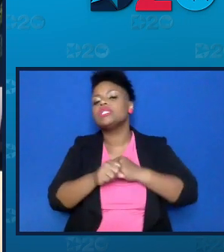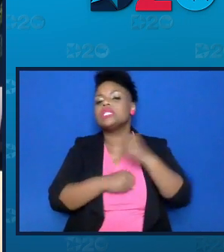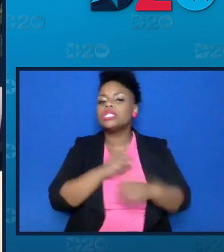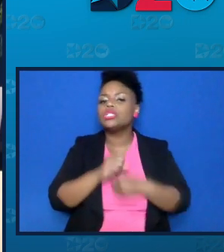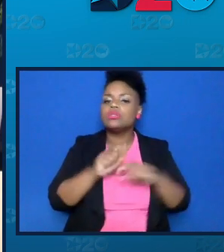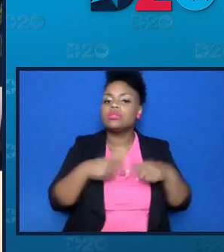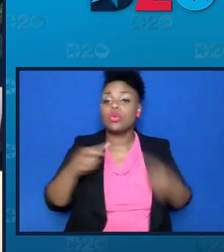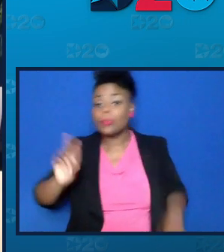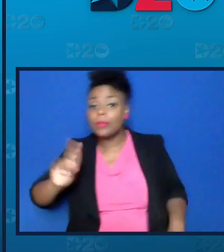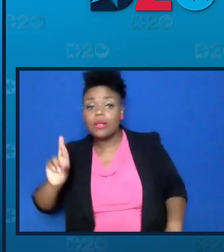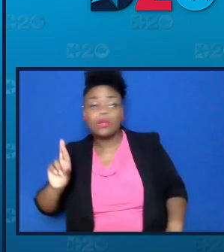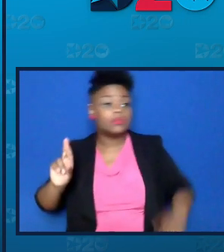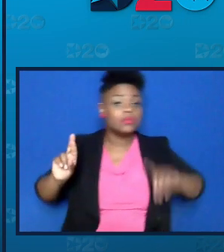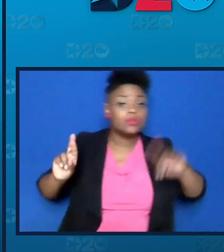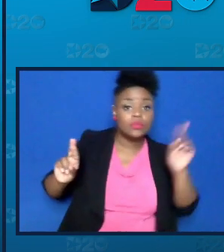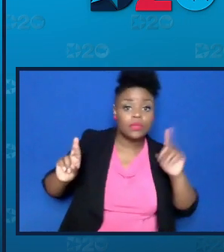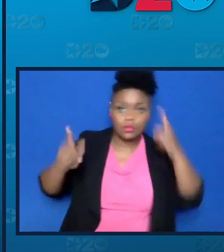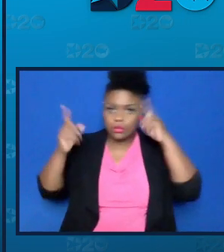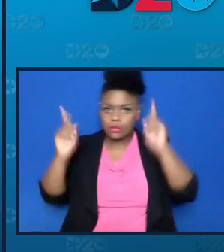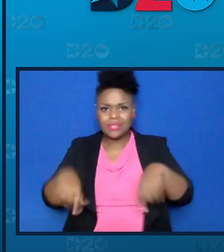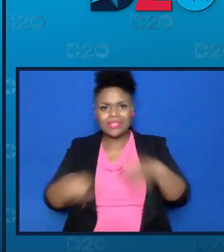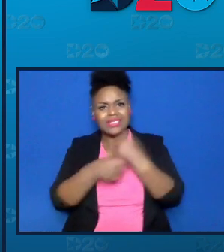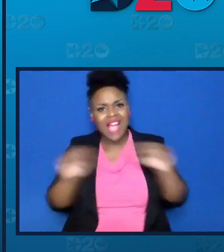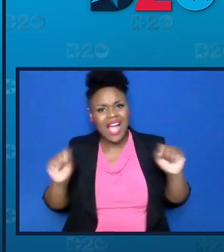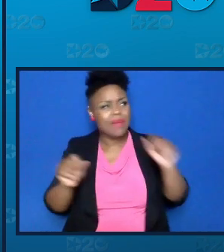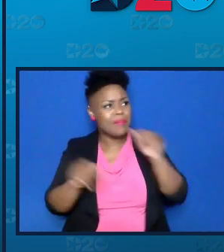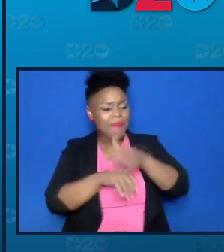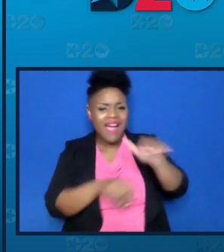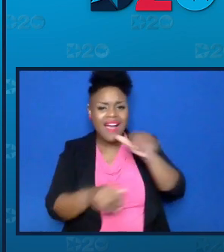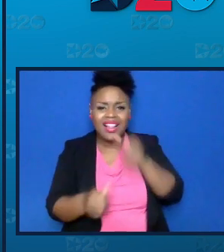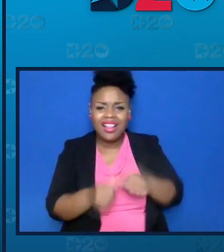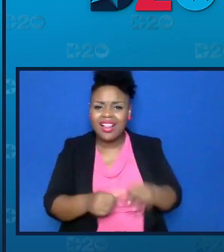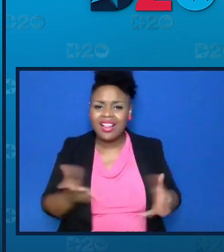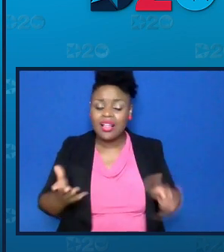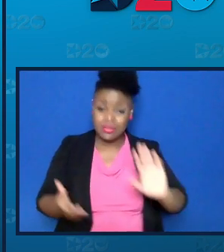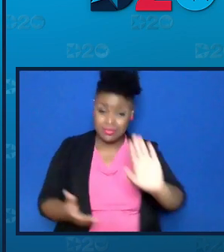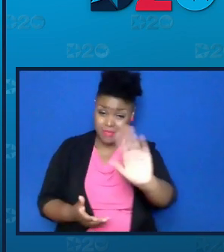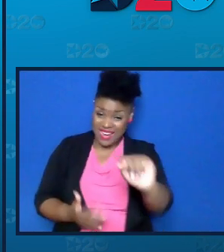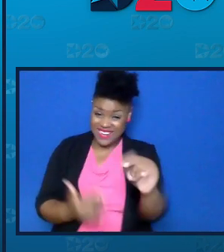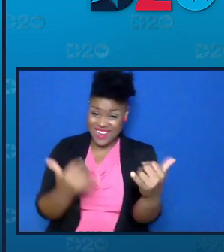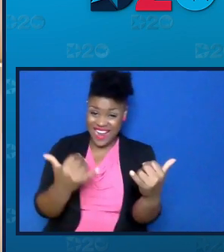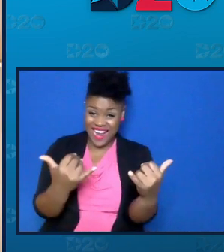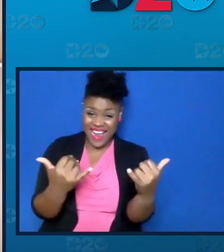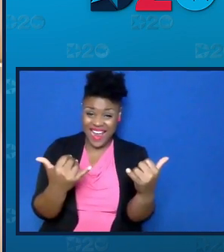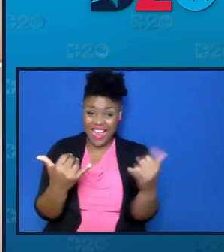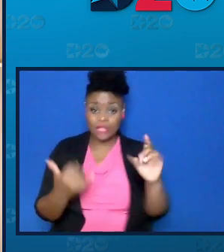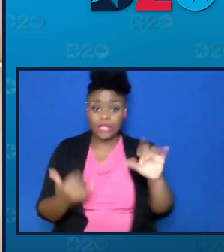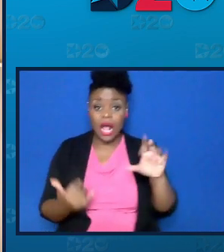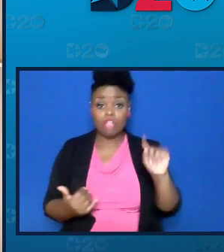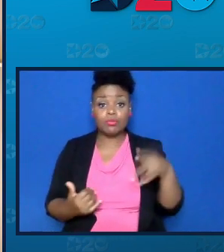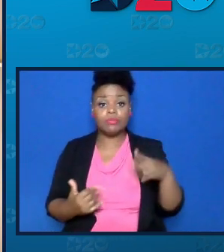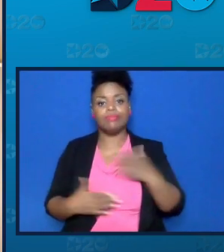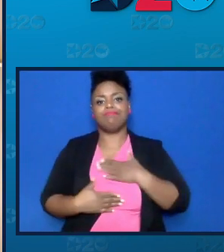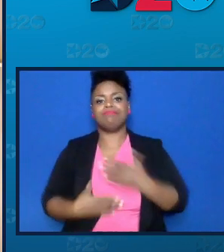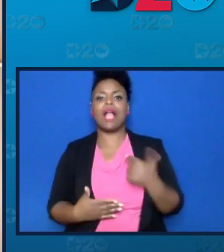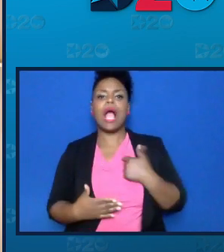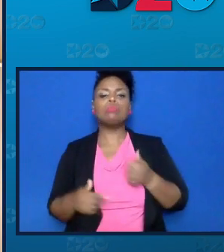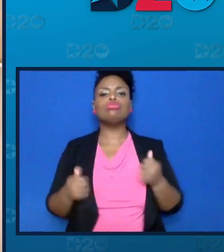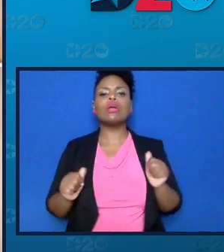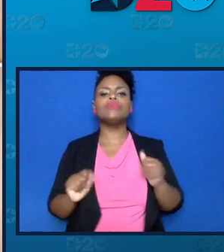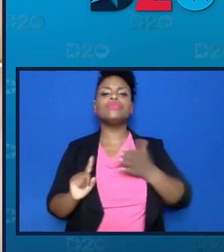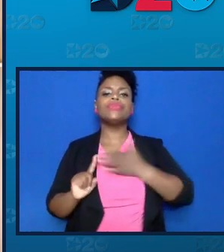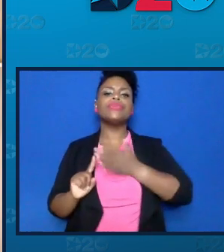agree it is safe. But now Trump has admitted he's trying to sabotage the post office to undermine voting by